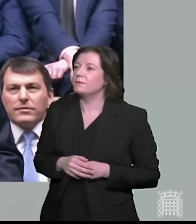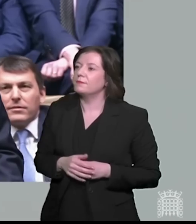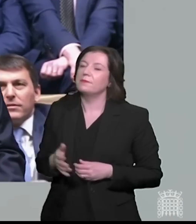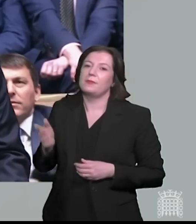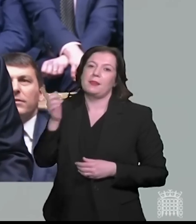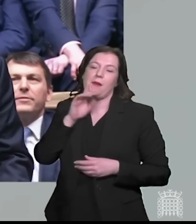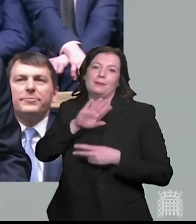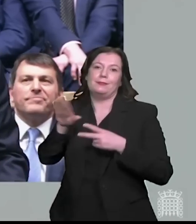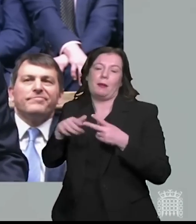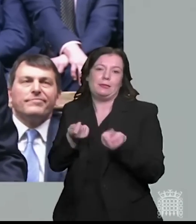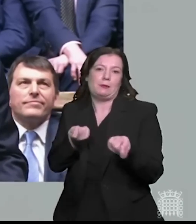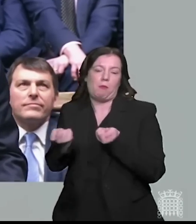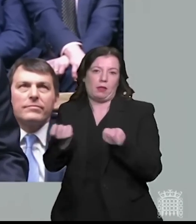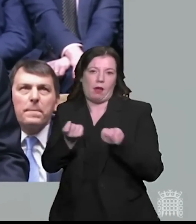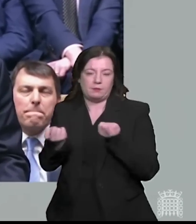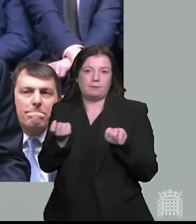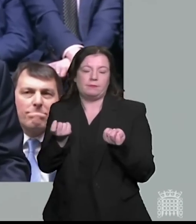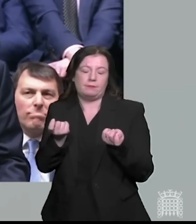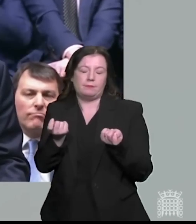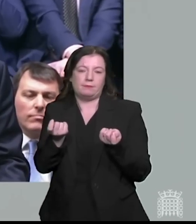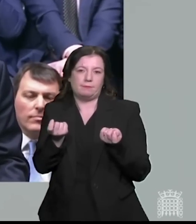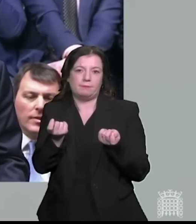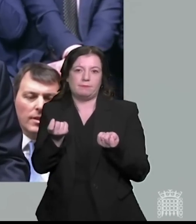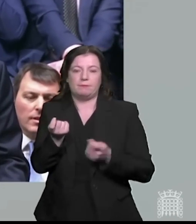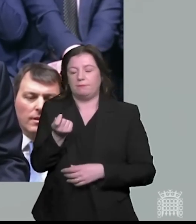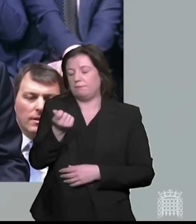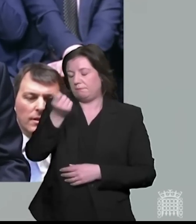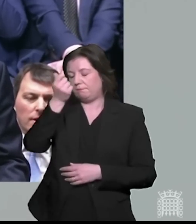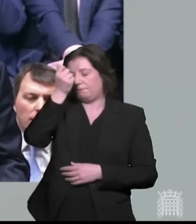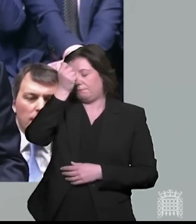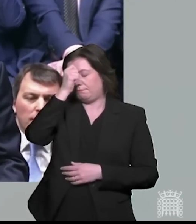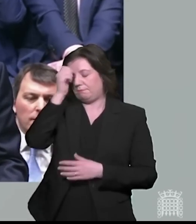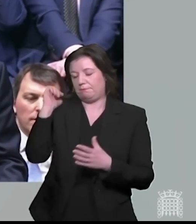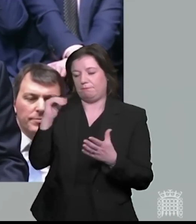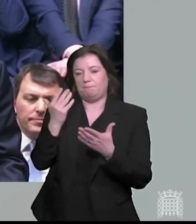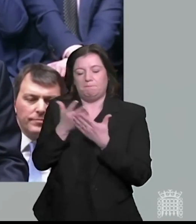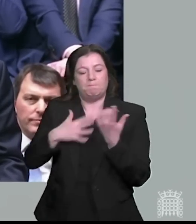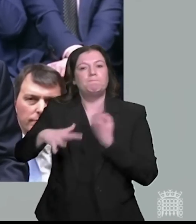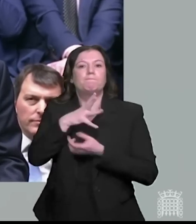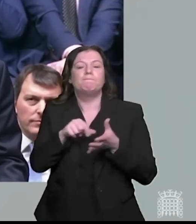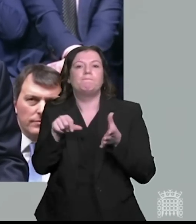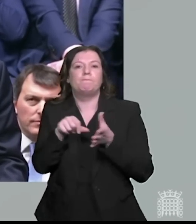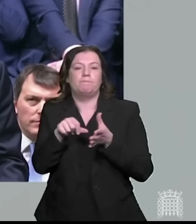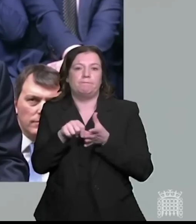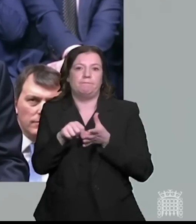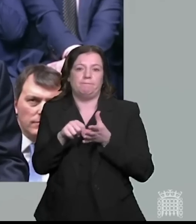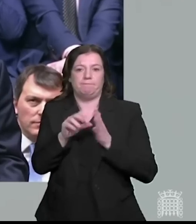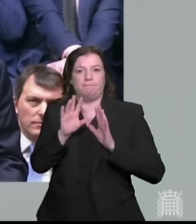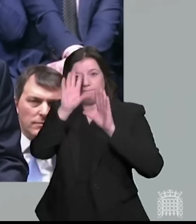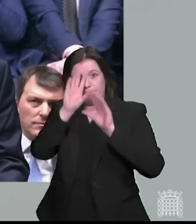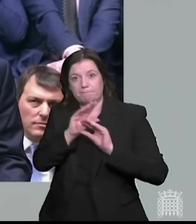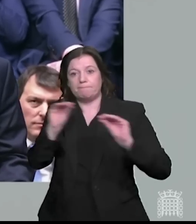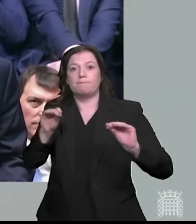Madam Deputy Speaker, in the face of enormous challenges, I report today on a British economy which